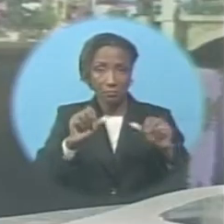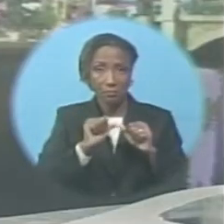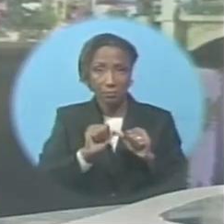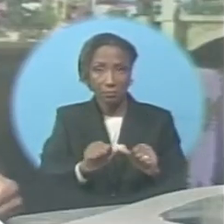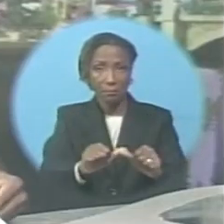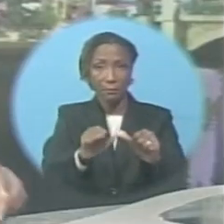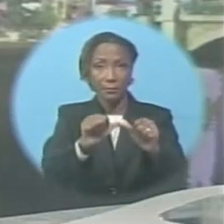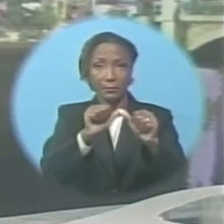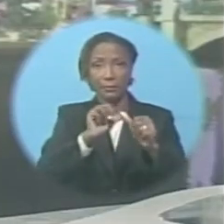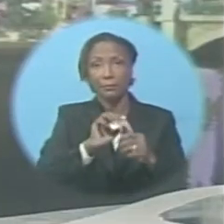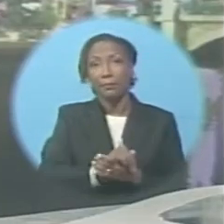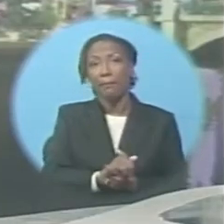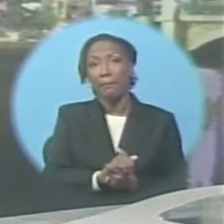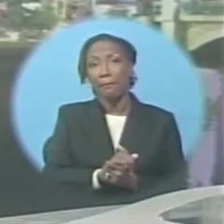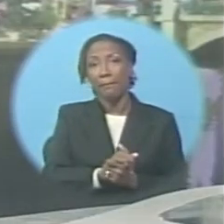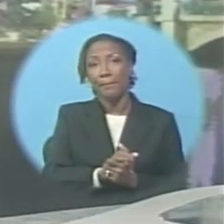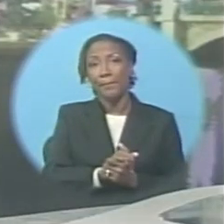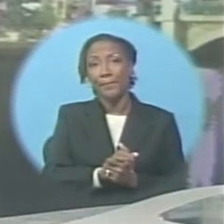into this matter.